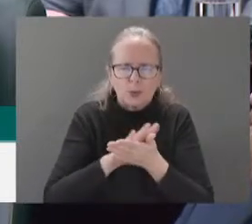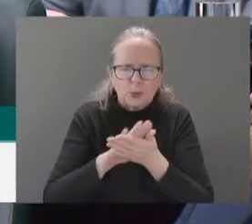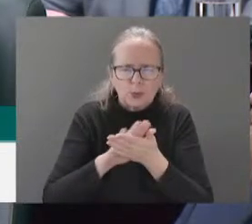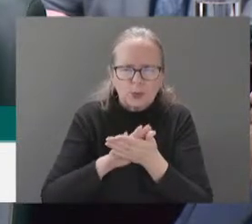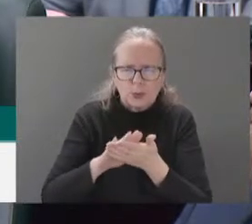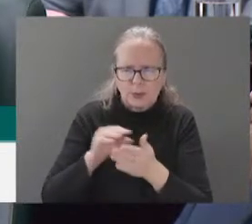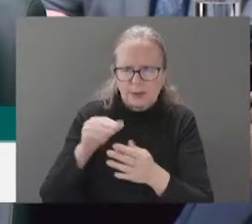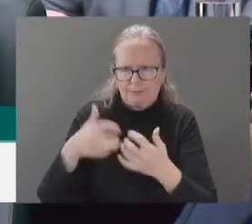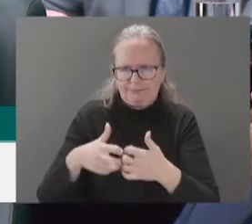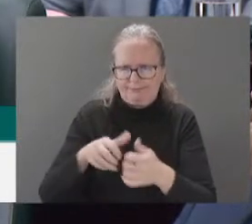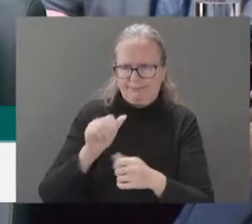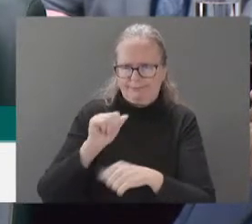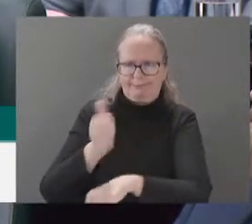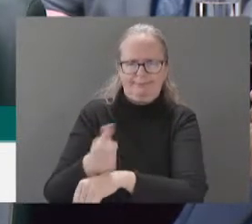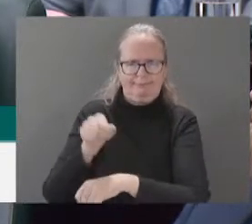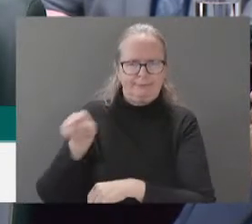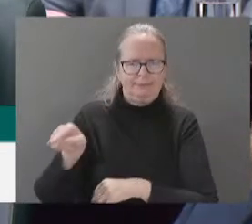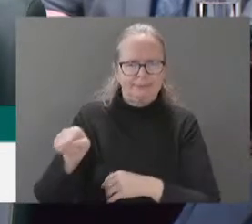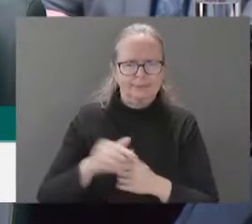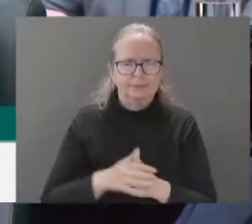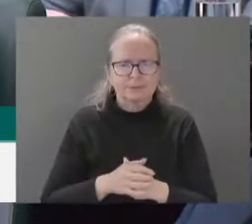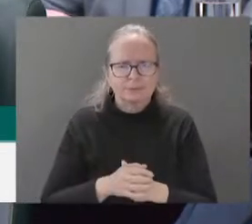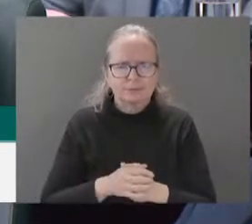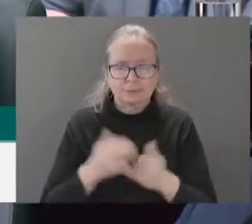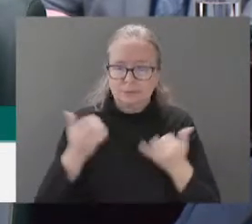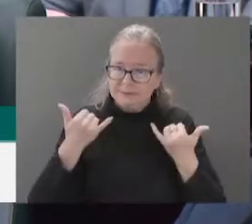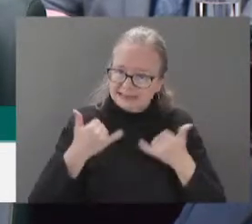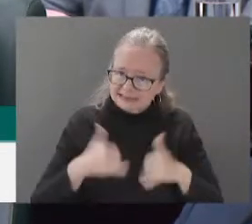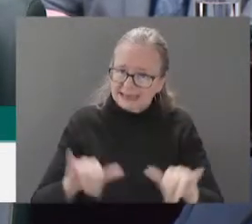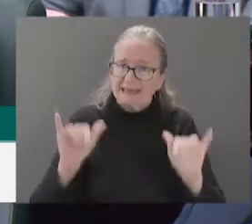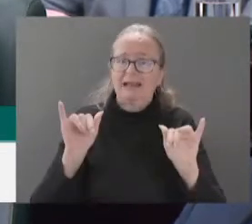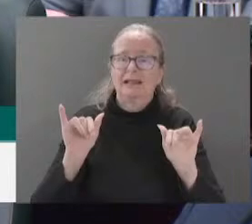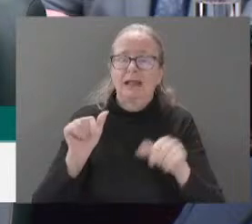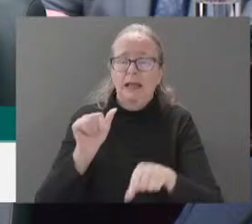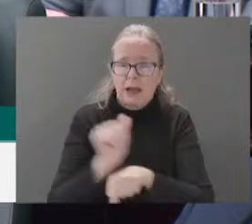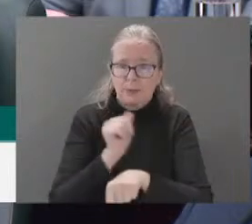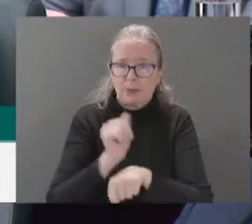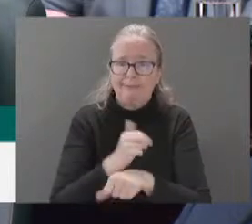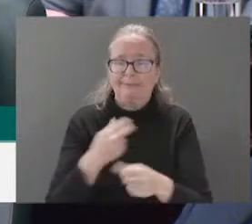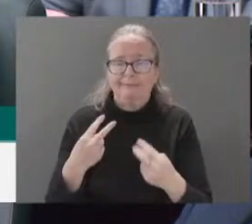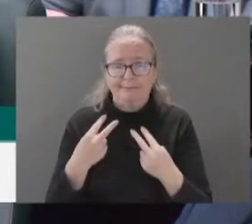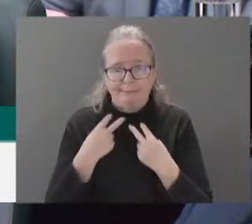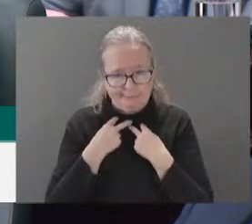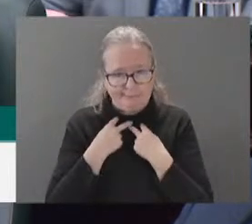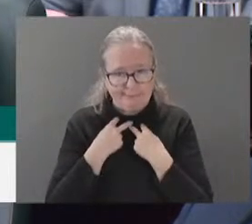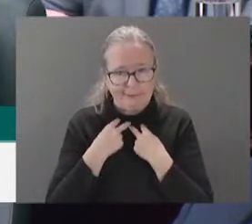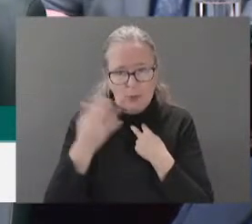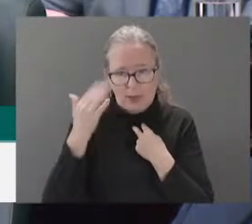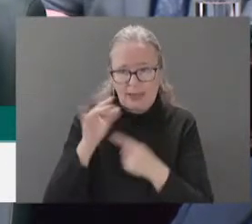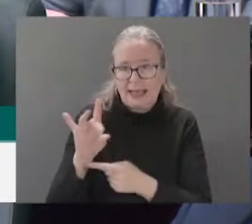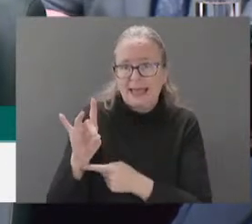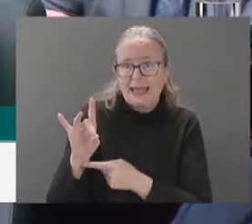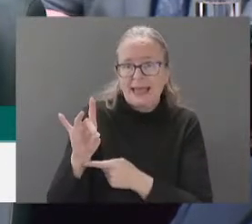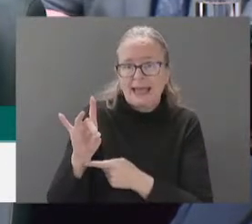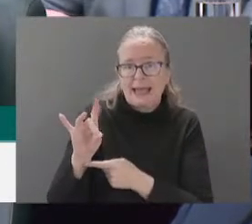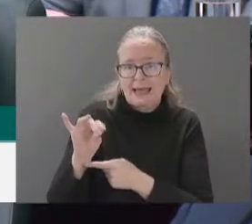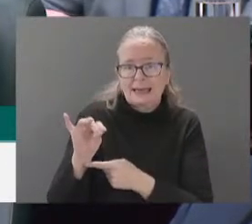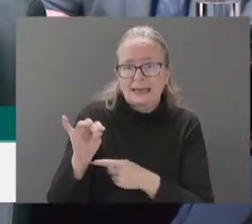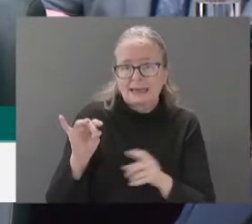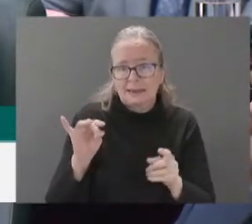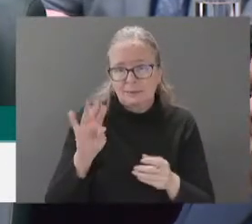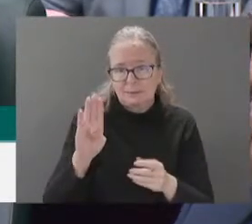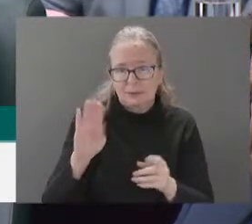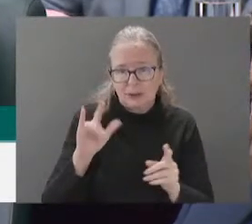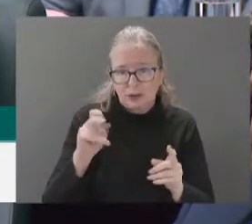un unfortunately are still saddled with the $80 billion of failed NDP Legacy debt Mr Speaker we still have to pay off that debt but we're still going to be